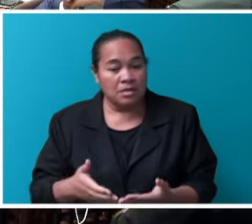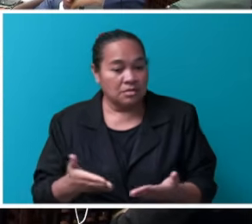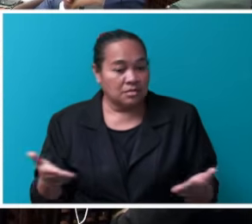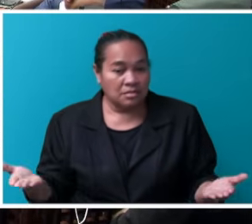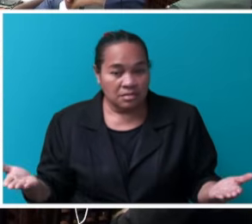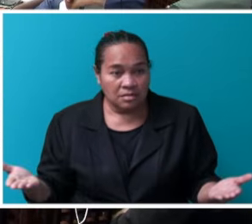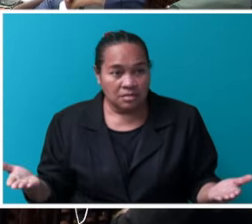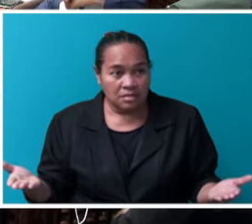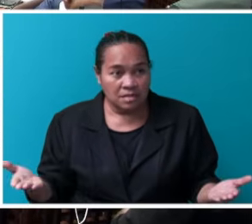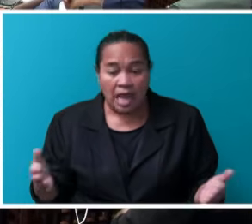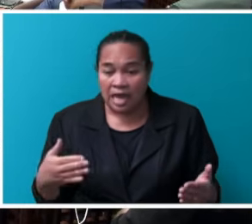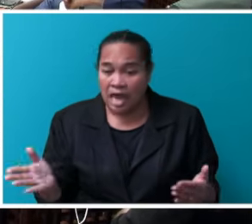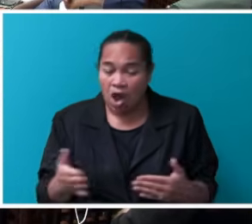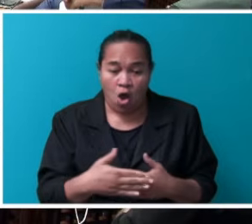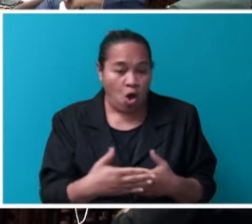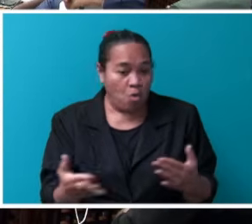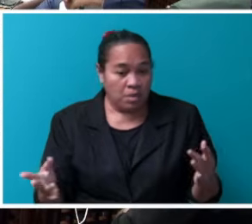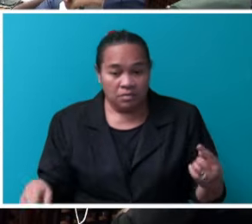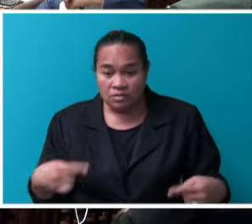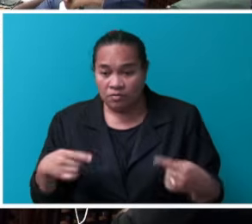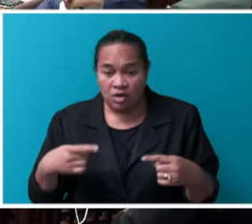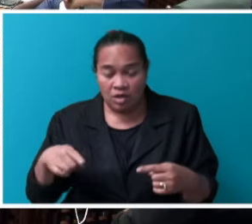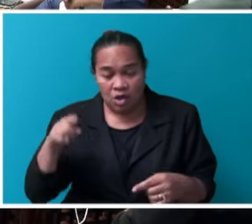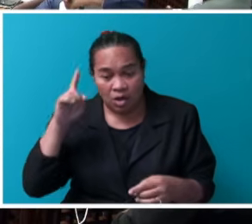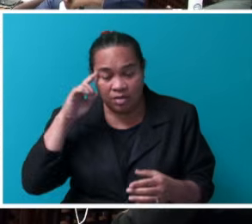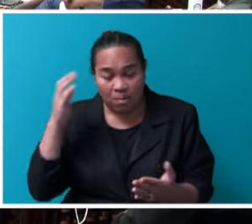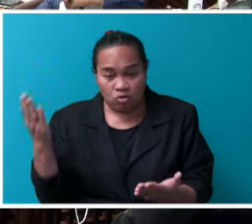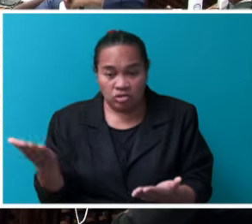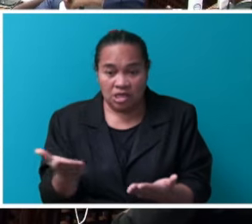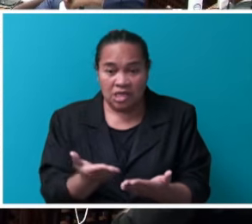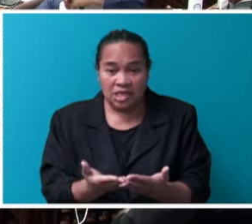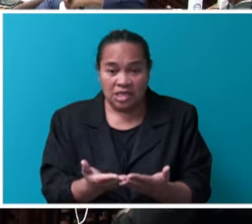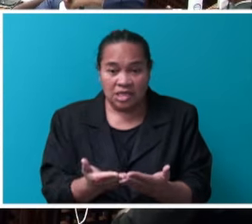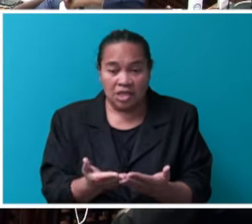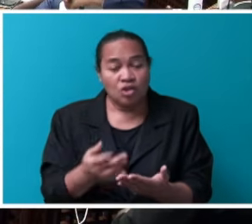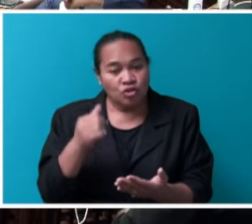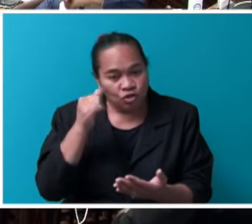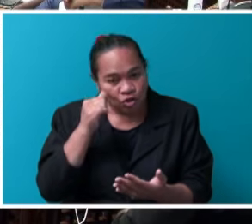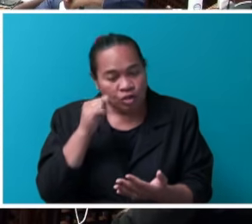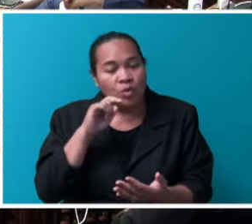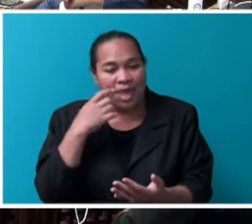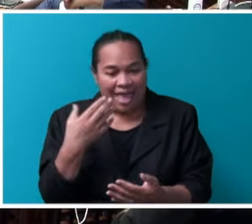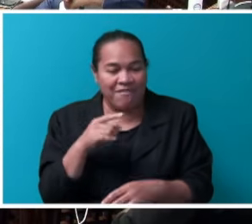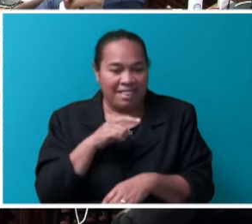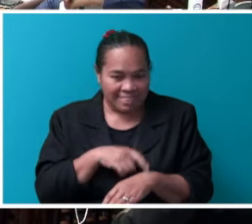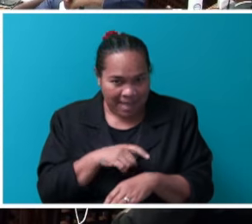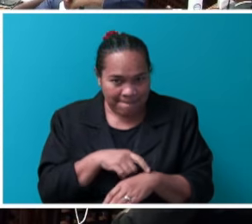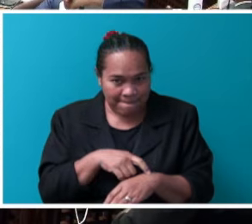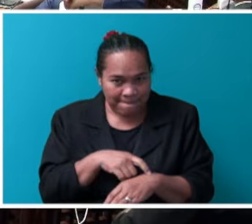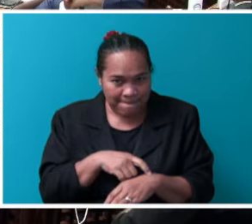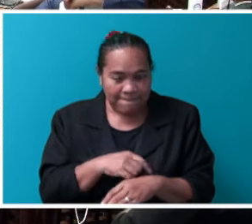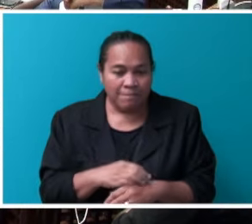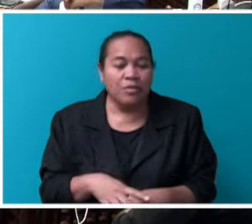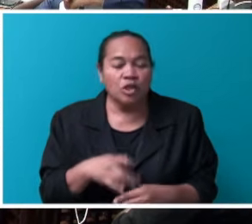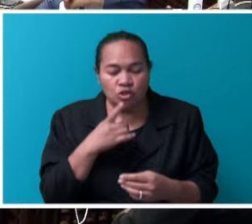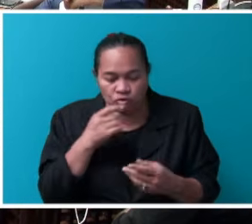the floor is now open for debate on the motion, knowing that you will all have time to